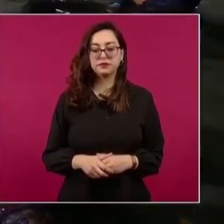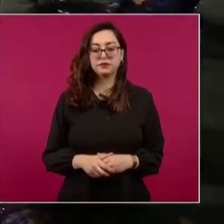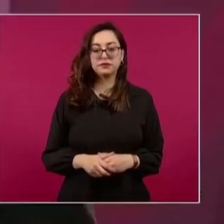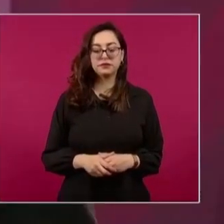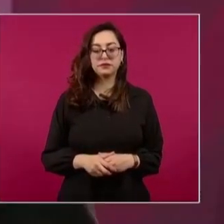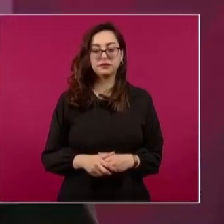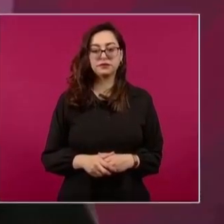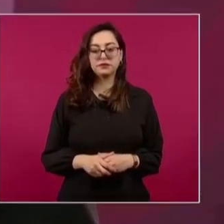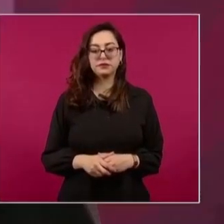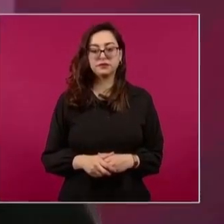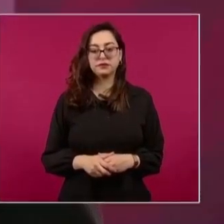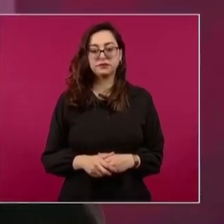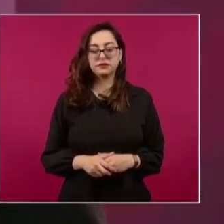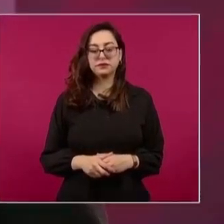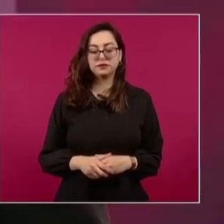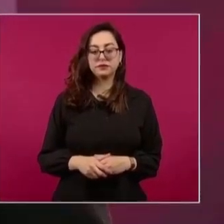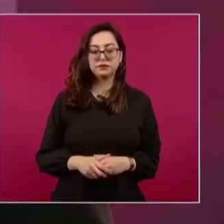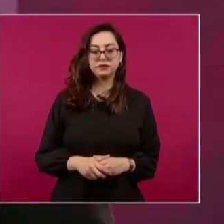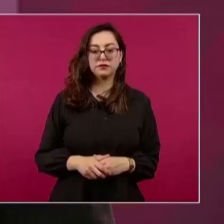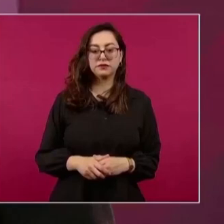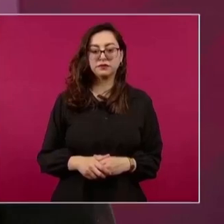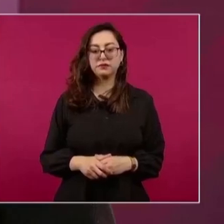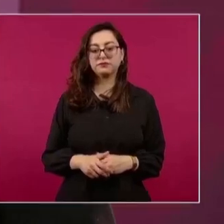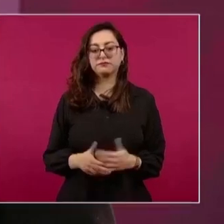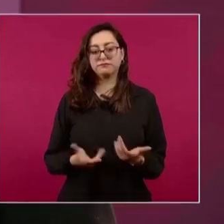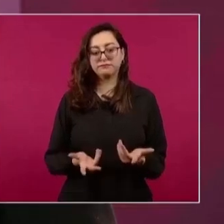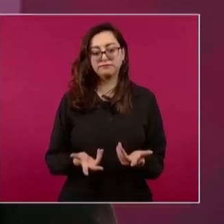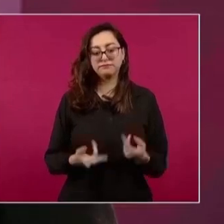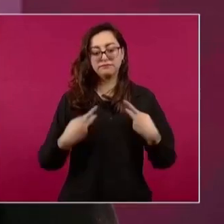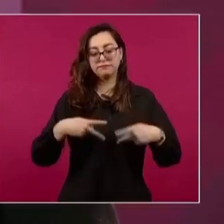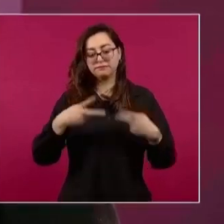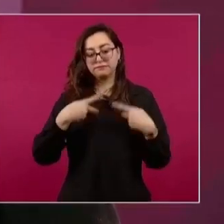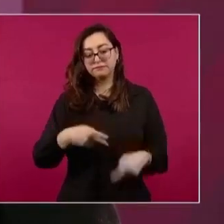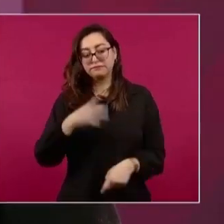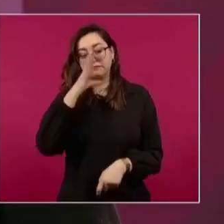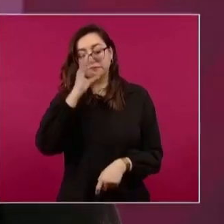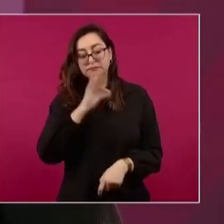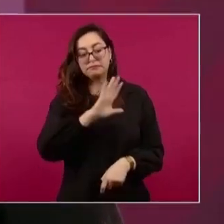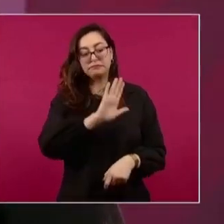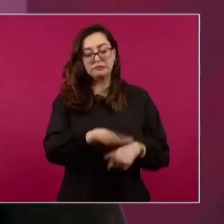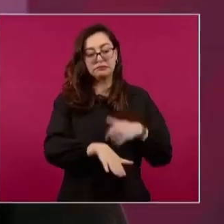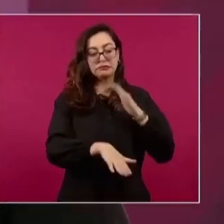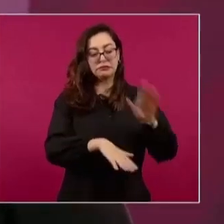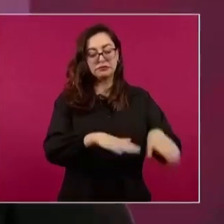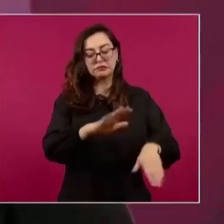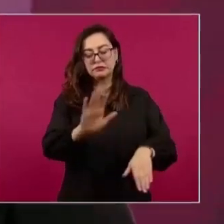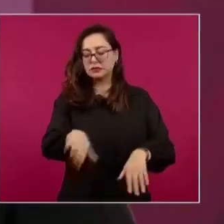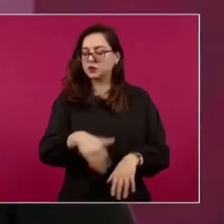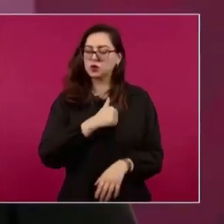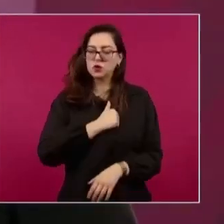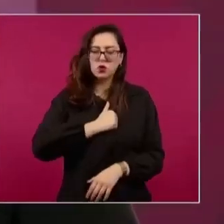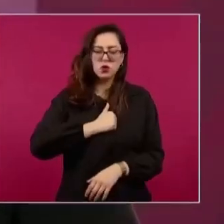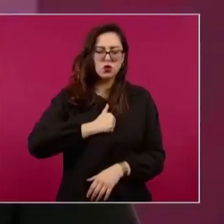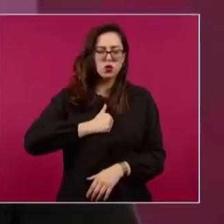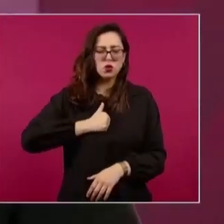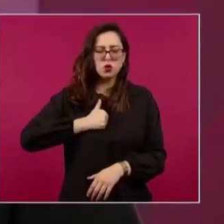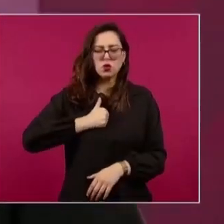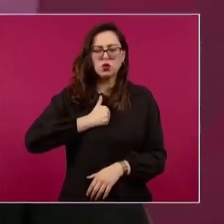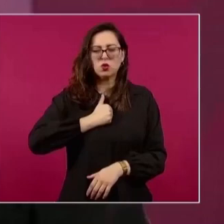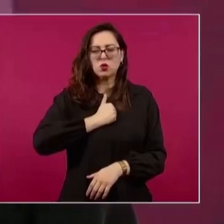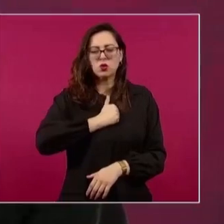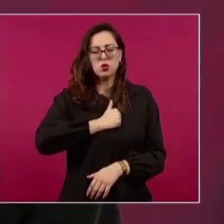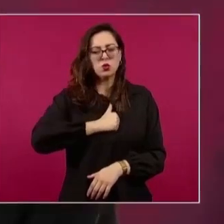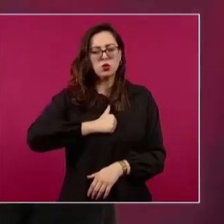drug cartel boss Ovidio Guzman. 19 suspected gang members and 10 military personnel were killed in a wave of violence surrounding